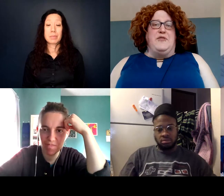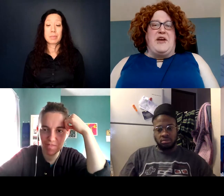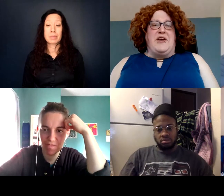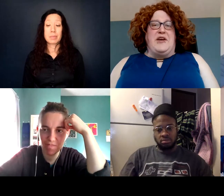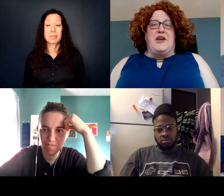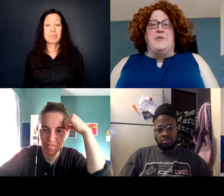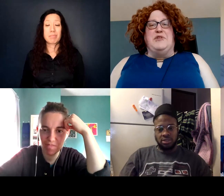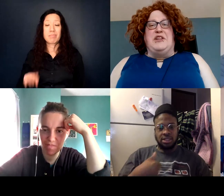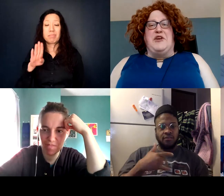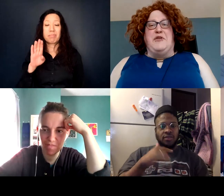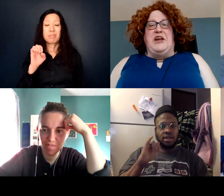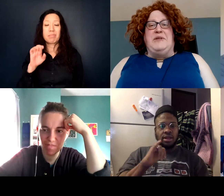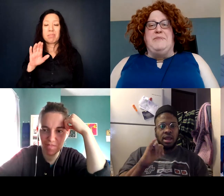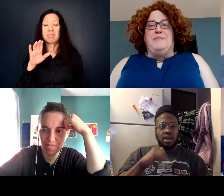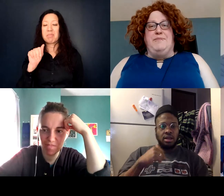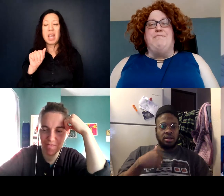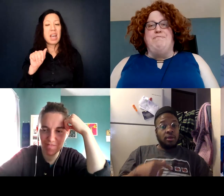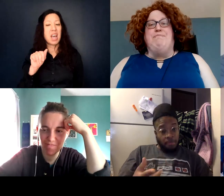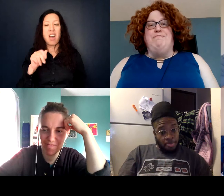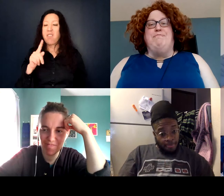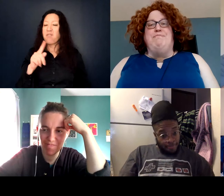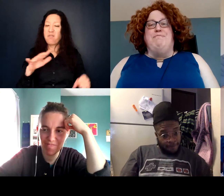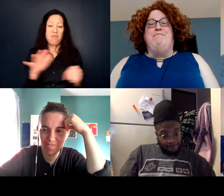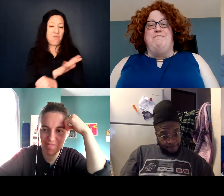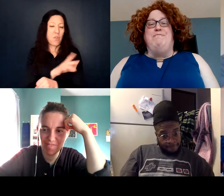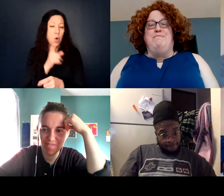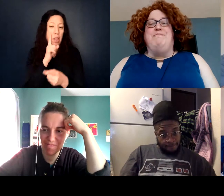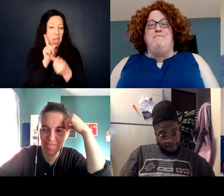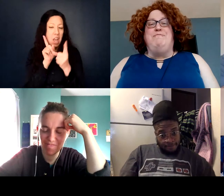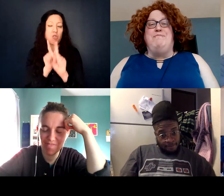Yeah, this is Becca. I completely agree.